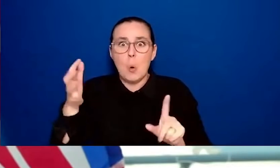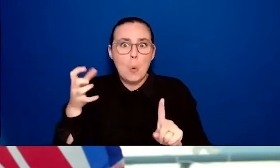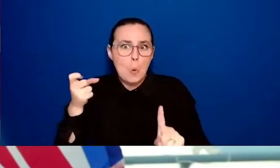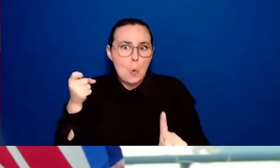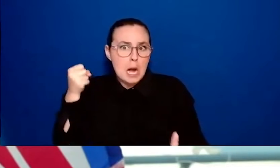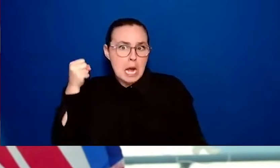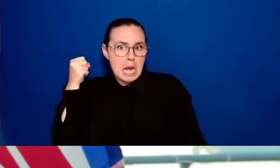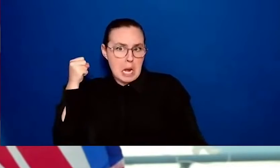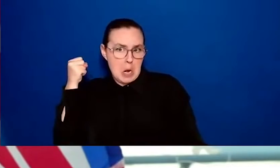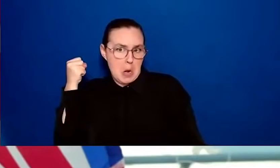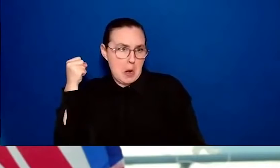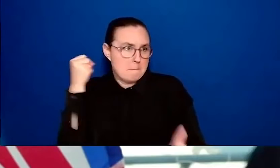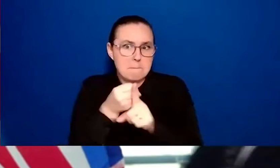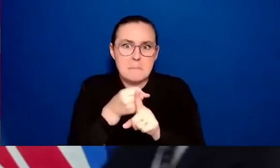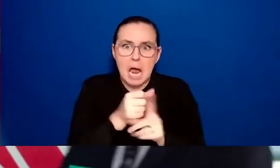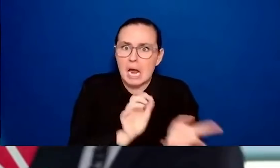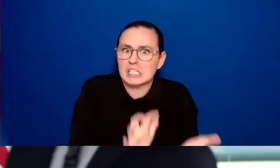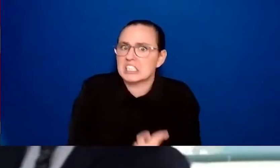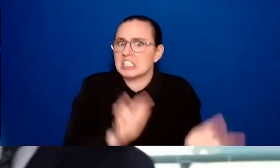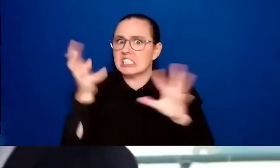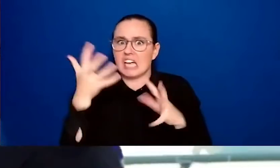workers.